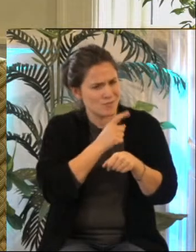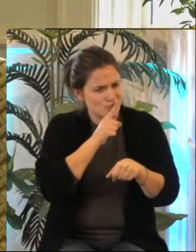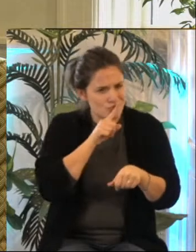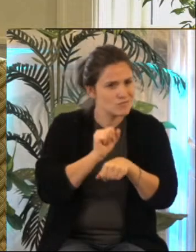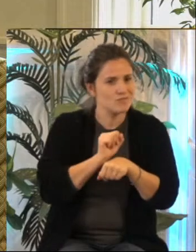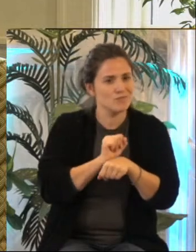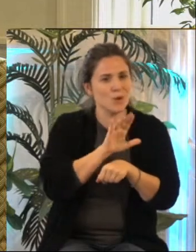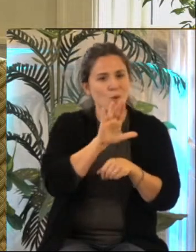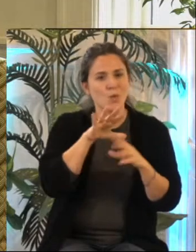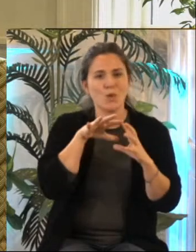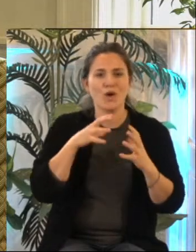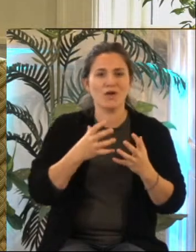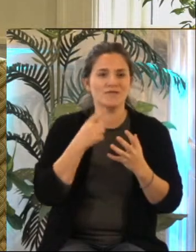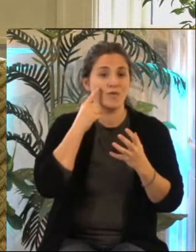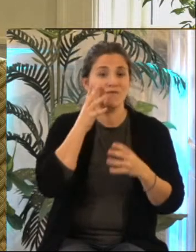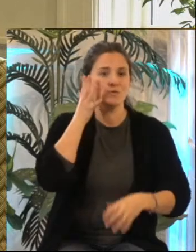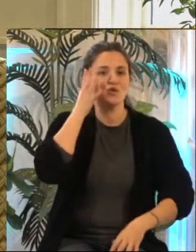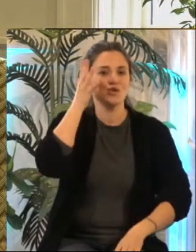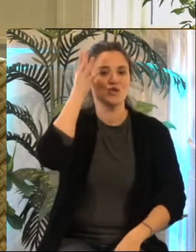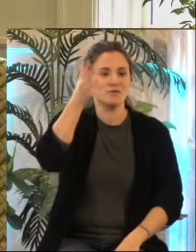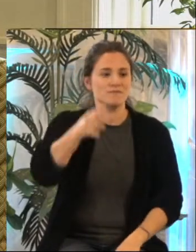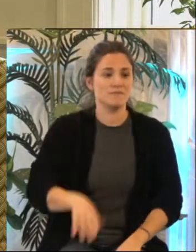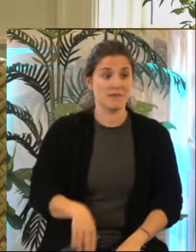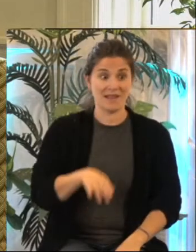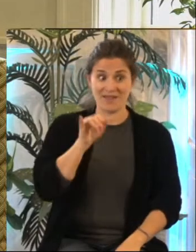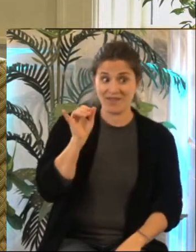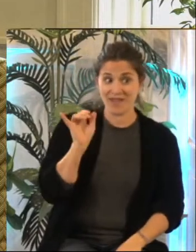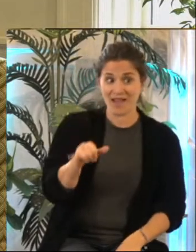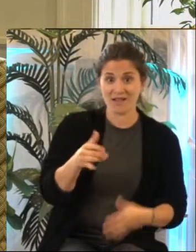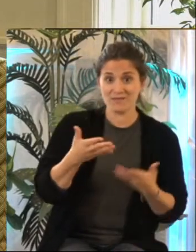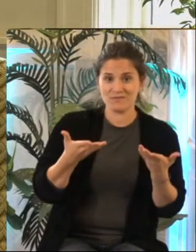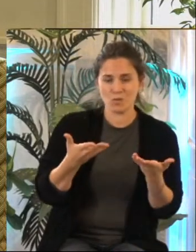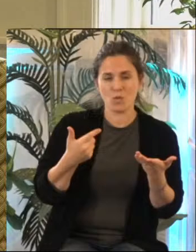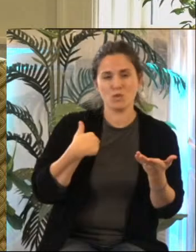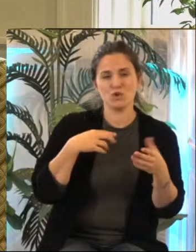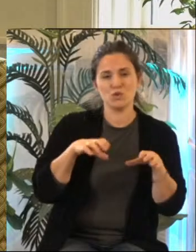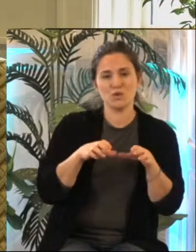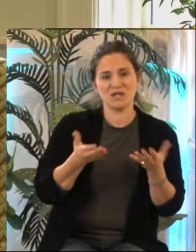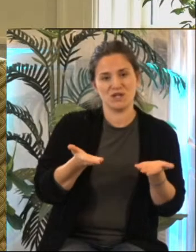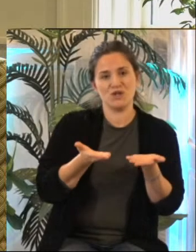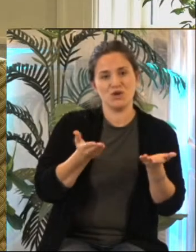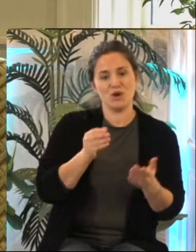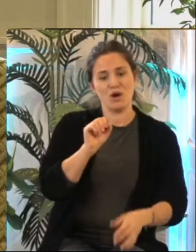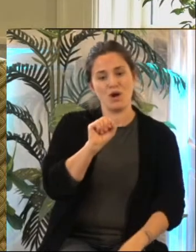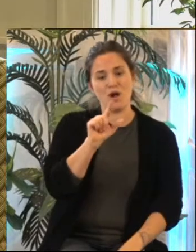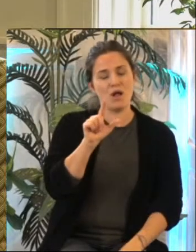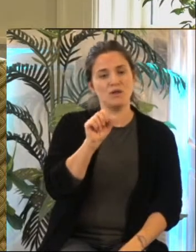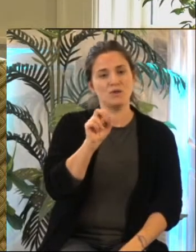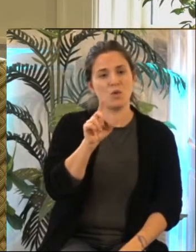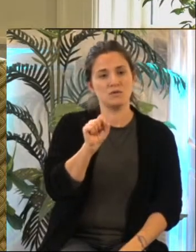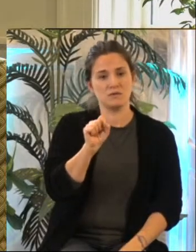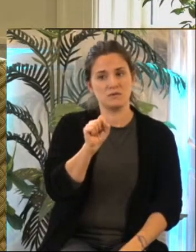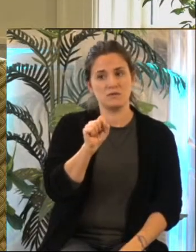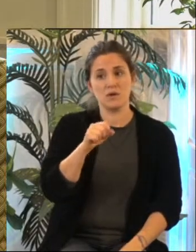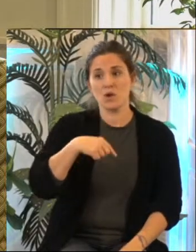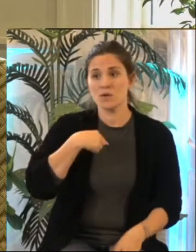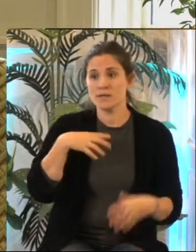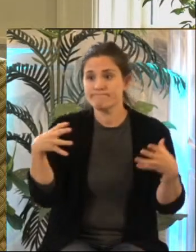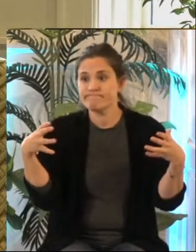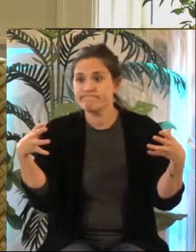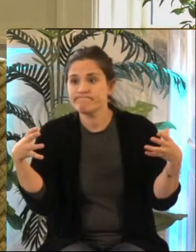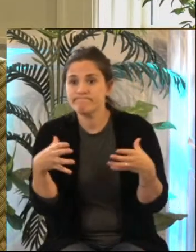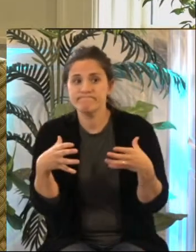future. That's what we're doing here at All Souls. We are surrounding ourselves with other people. We